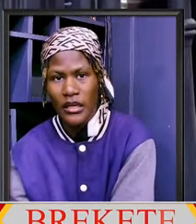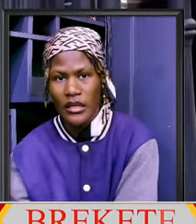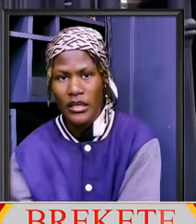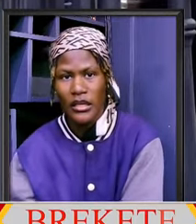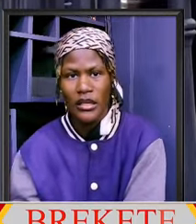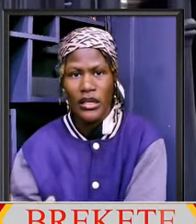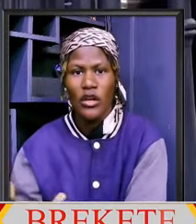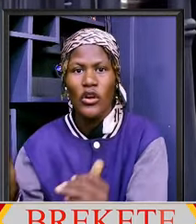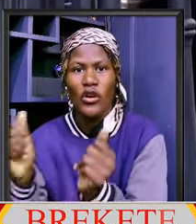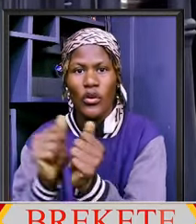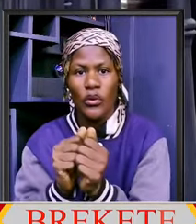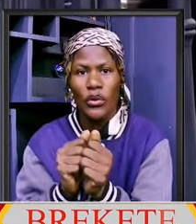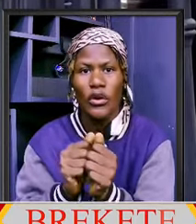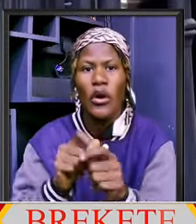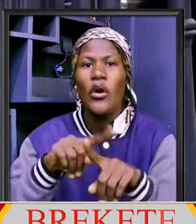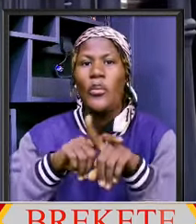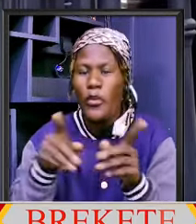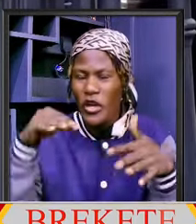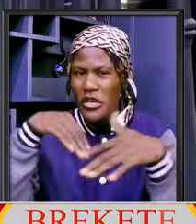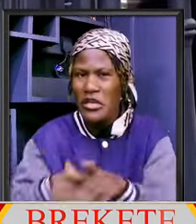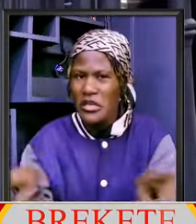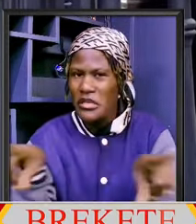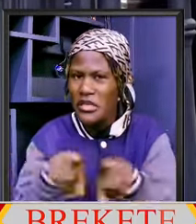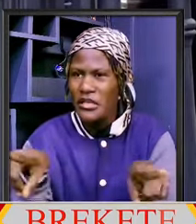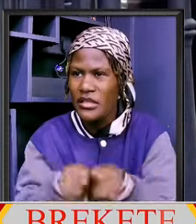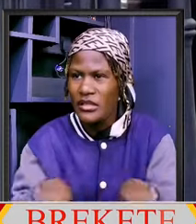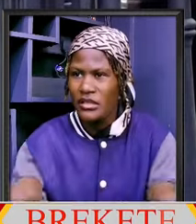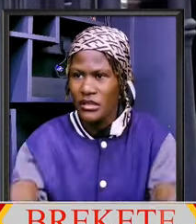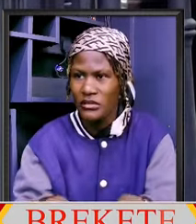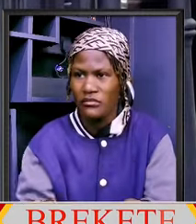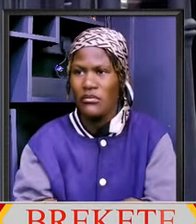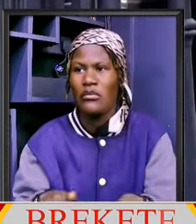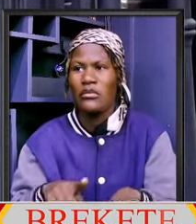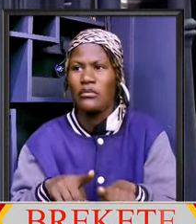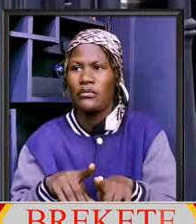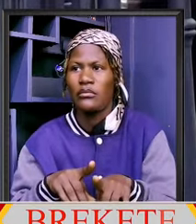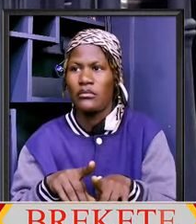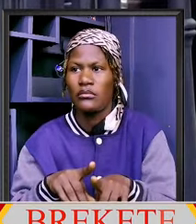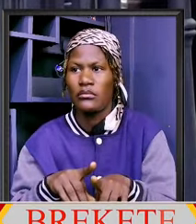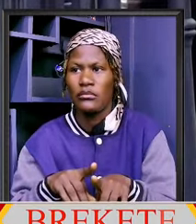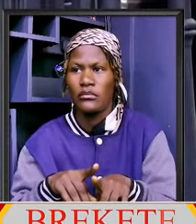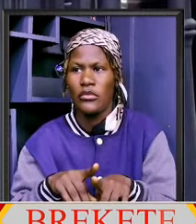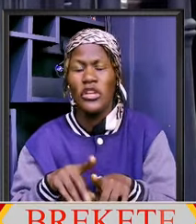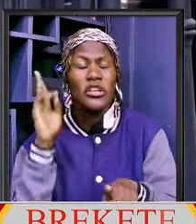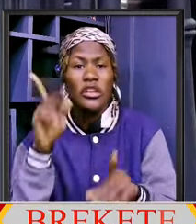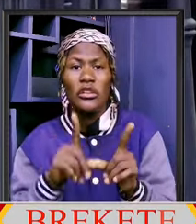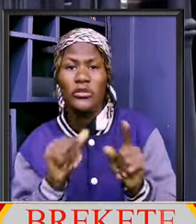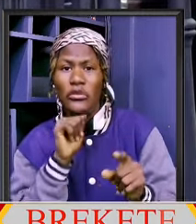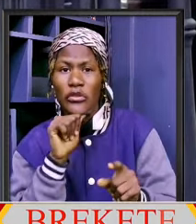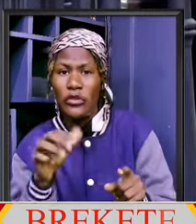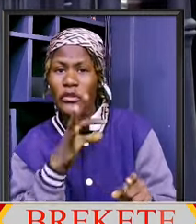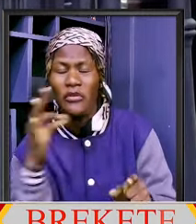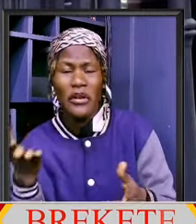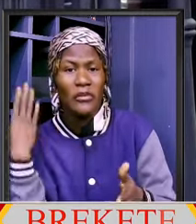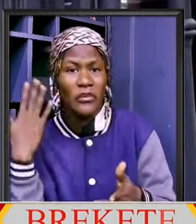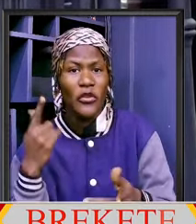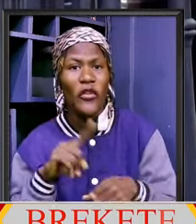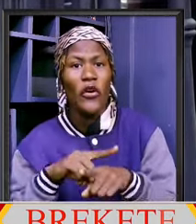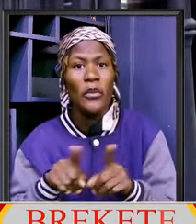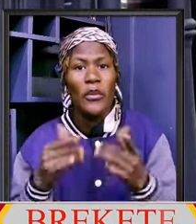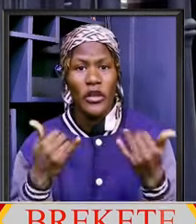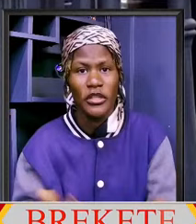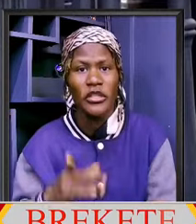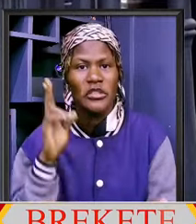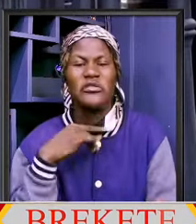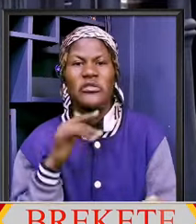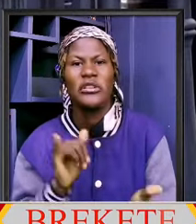this. But inside the same land, only say you know the farm on. You know the farm before. But now I say now he be